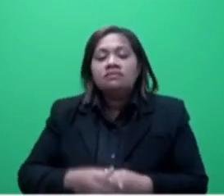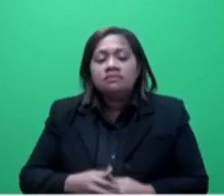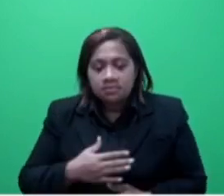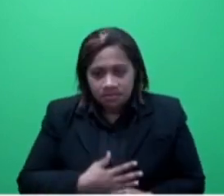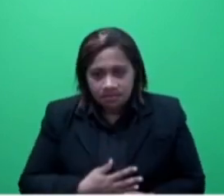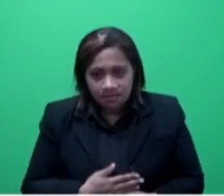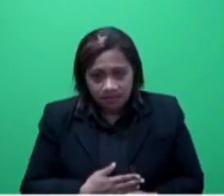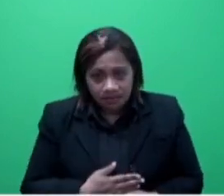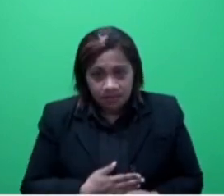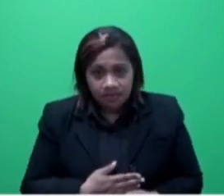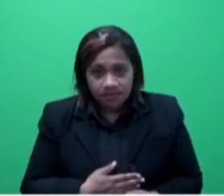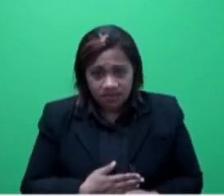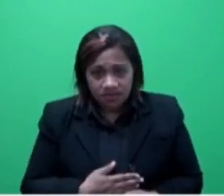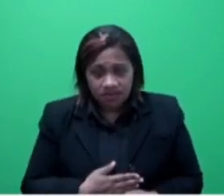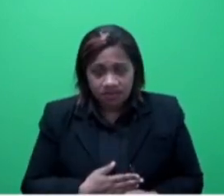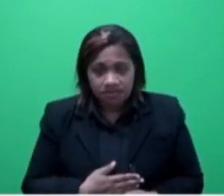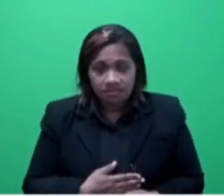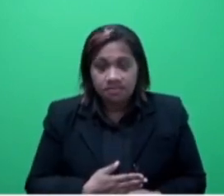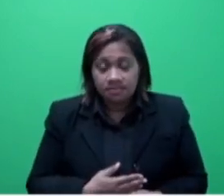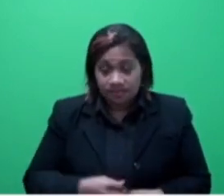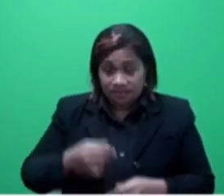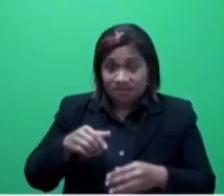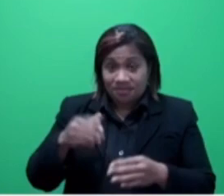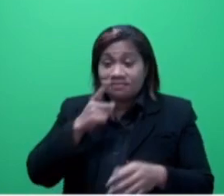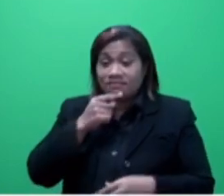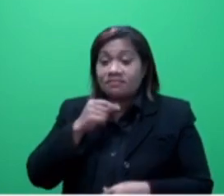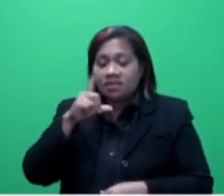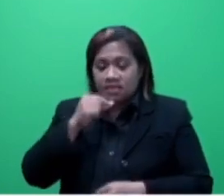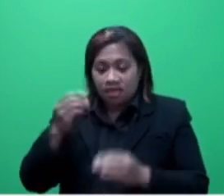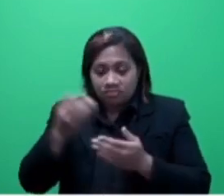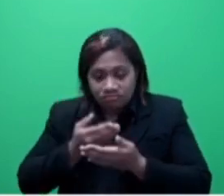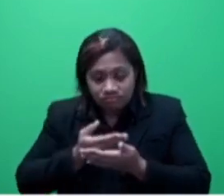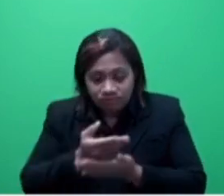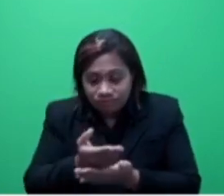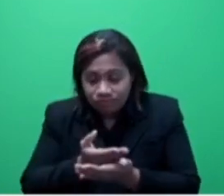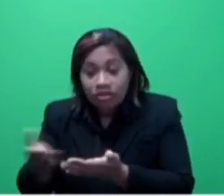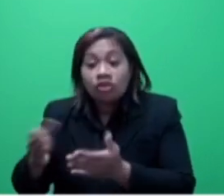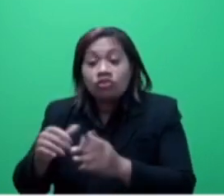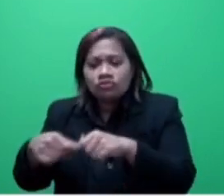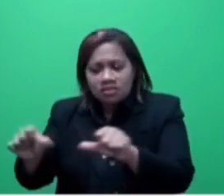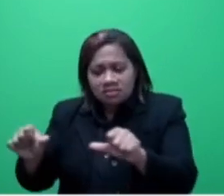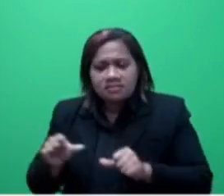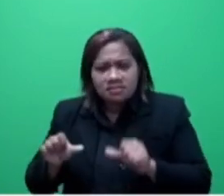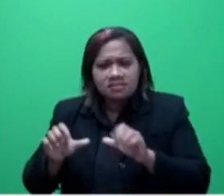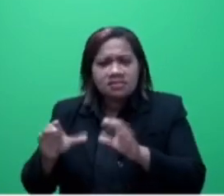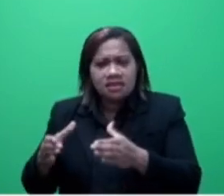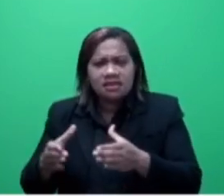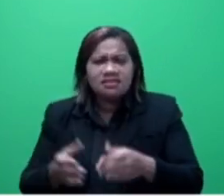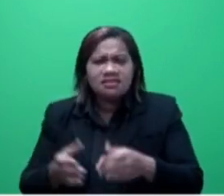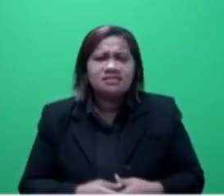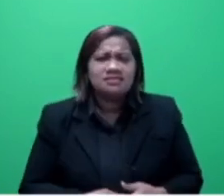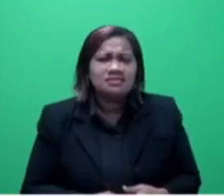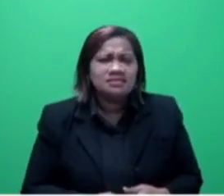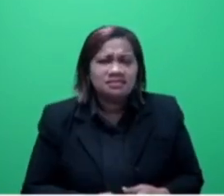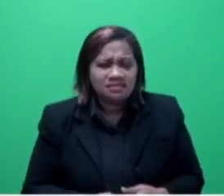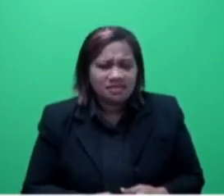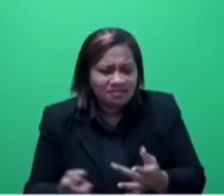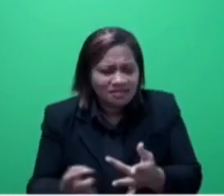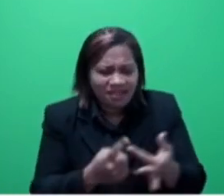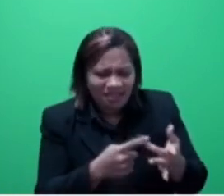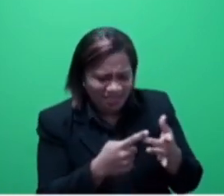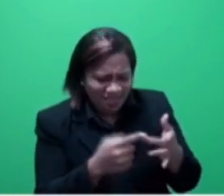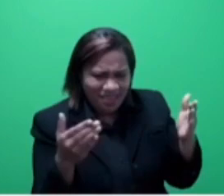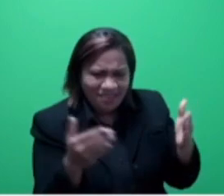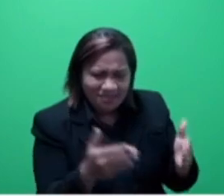for the agriculture sector and MSMEs, Honourable Speaker, sir. So essentially, Mr. Speaker, sir, the opposition is saying that the FDB